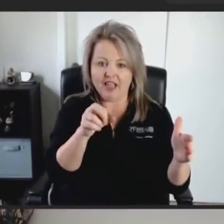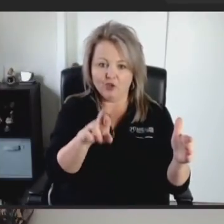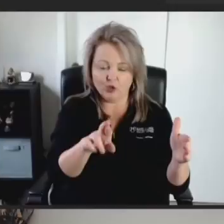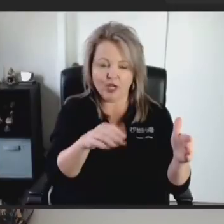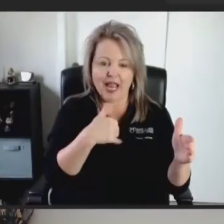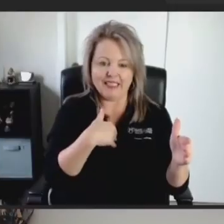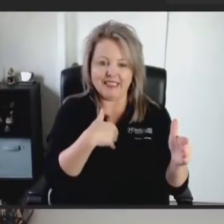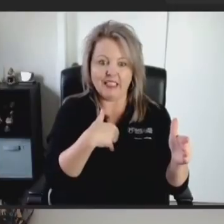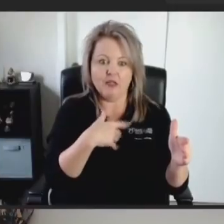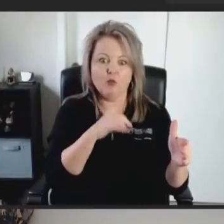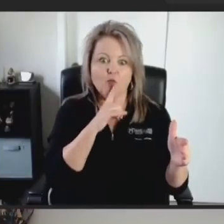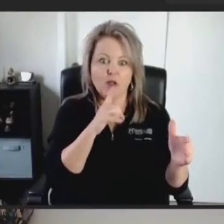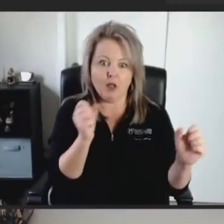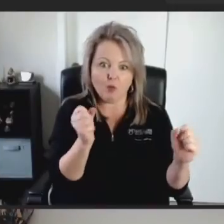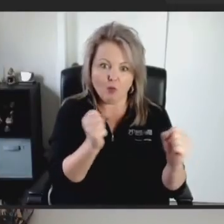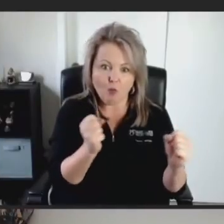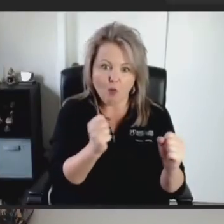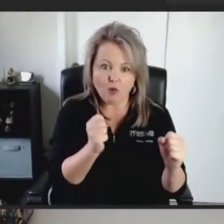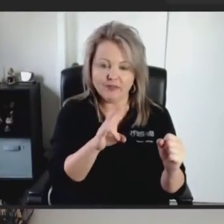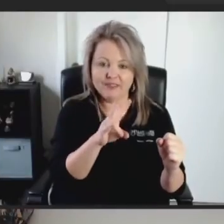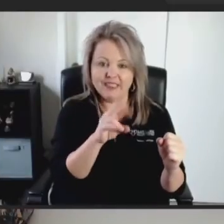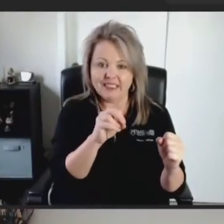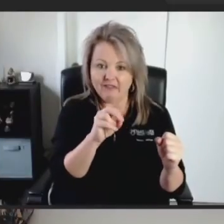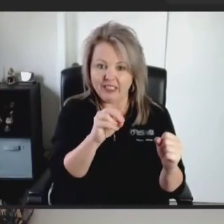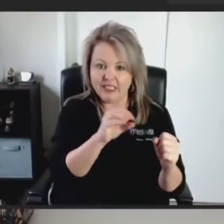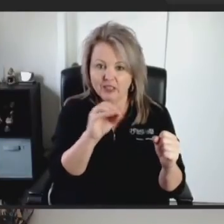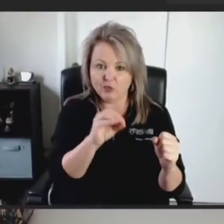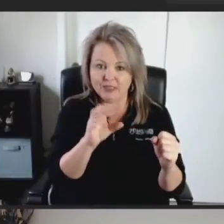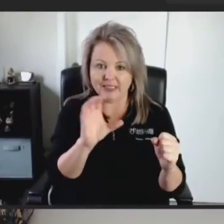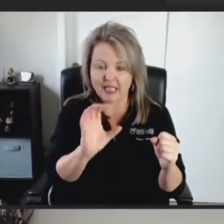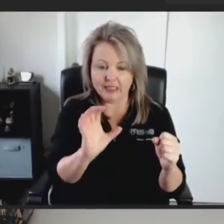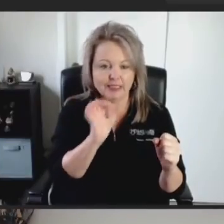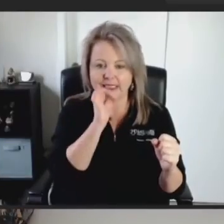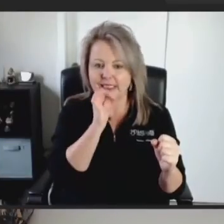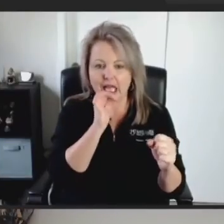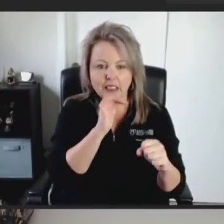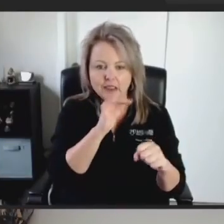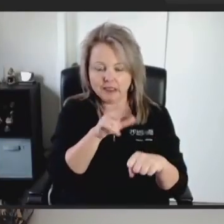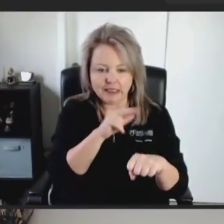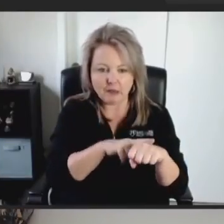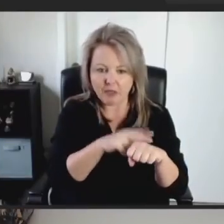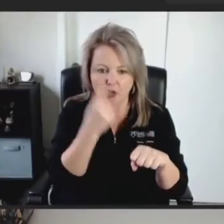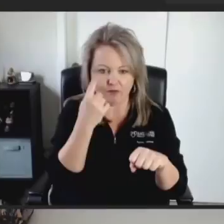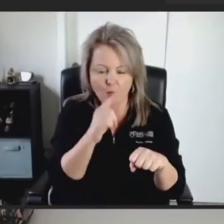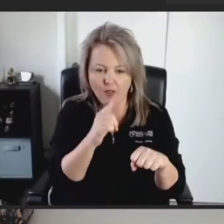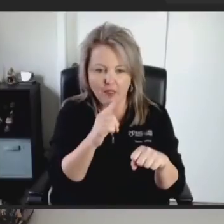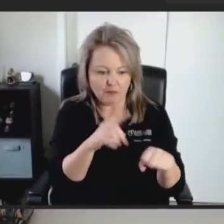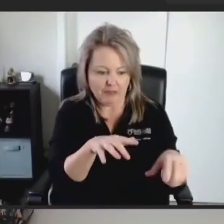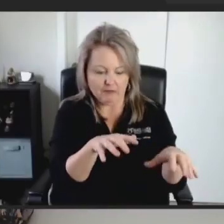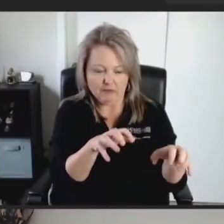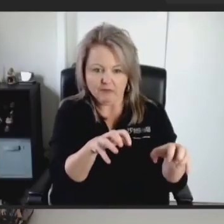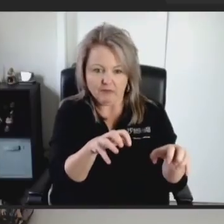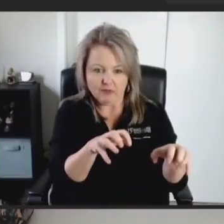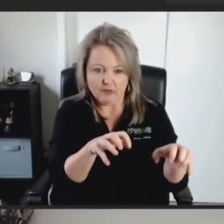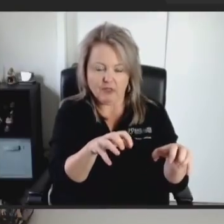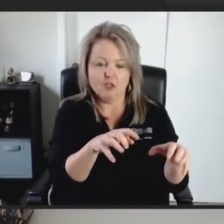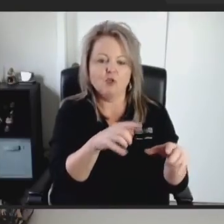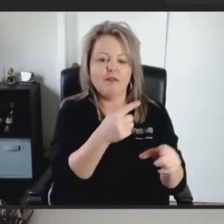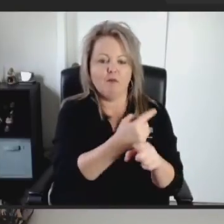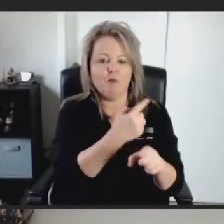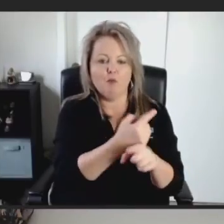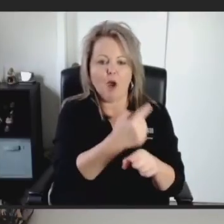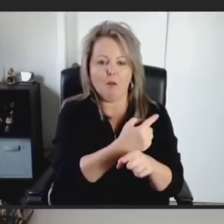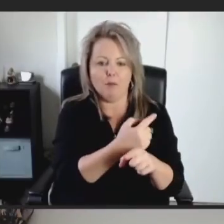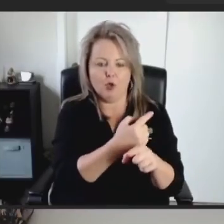at -70°C. So this is not typical for vaccines to be stored that cold. So you have to have proper storage and